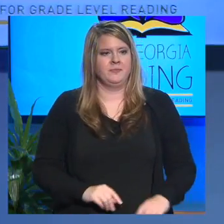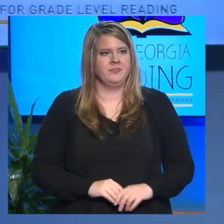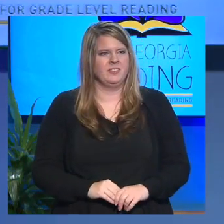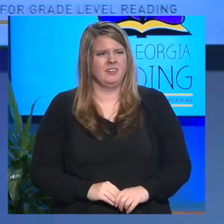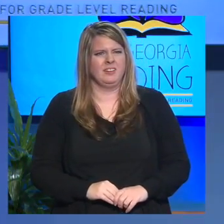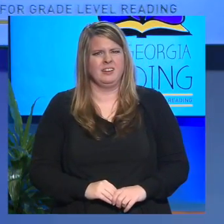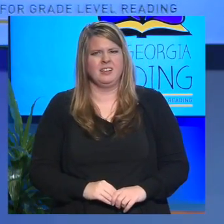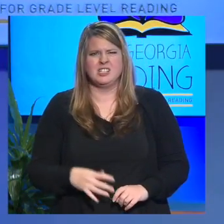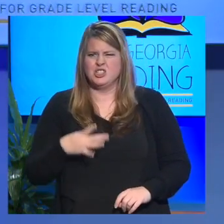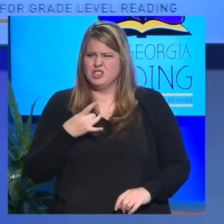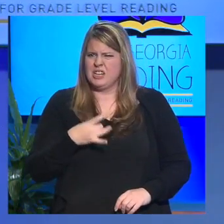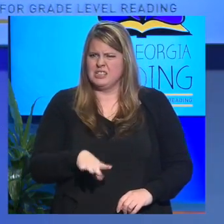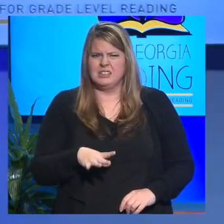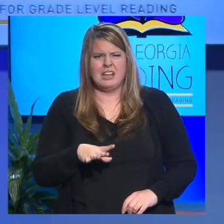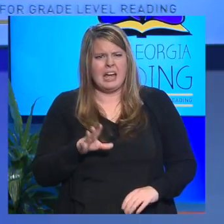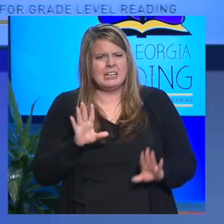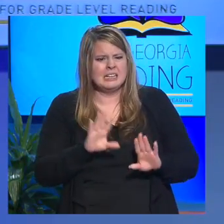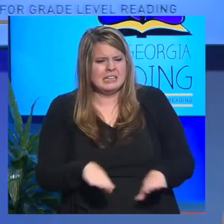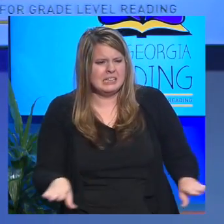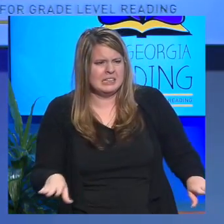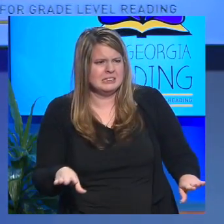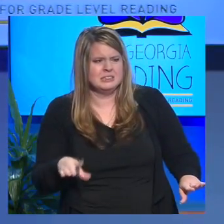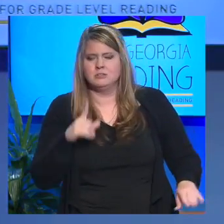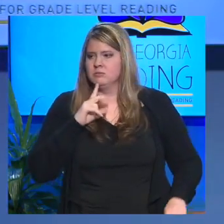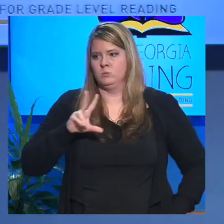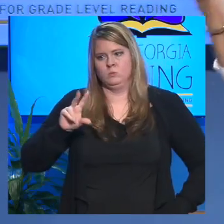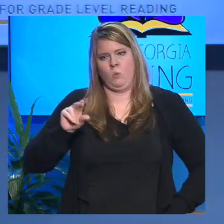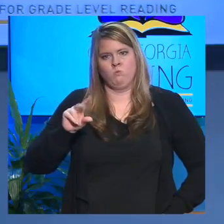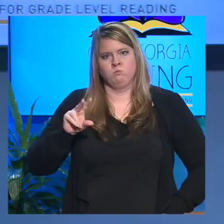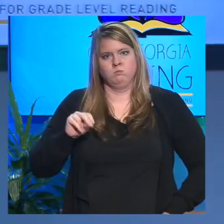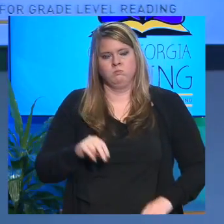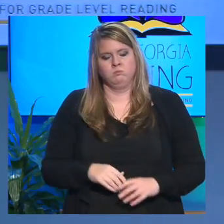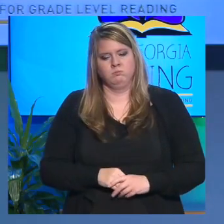She don't like no kids. I said, no, you must run in there.